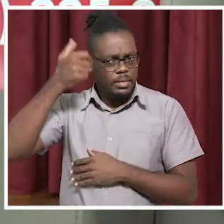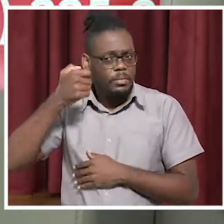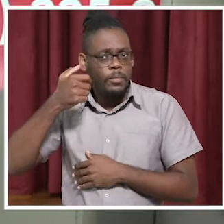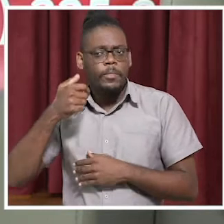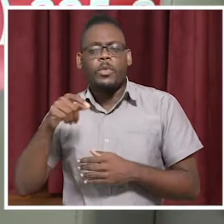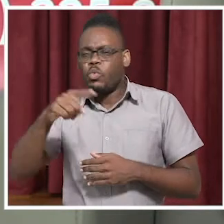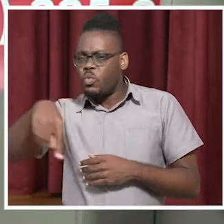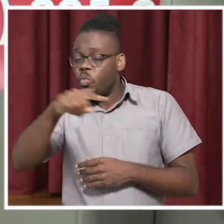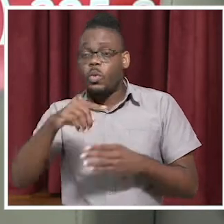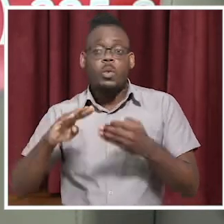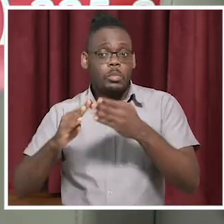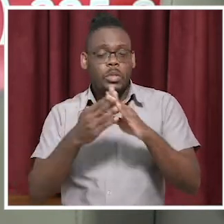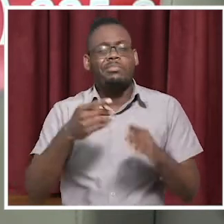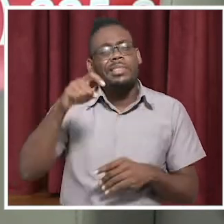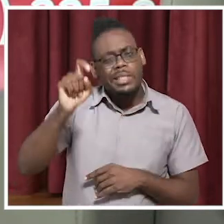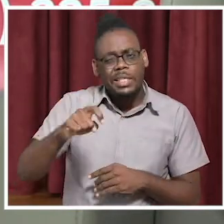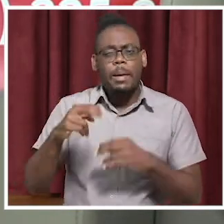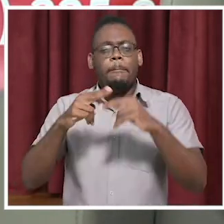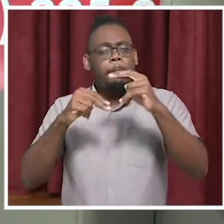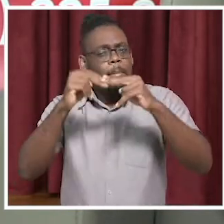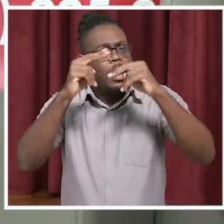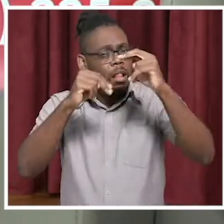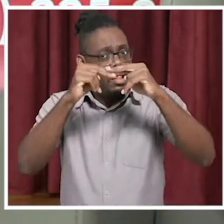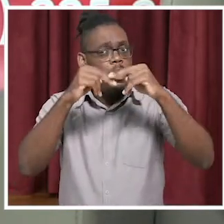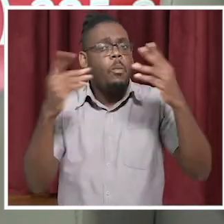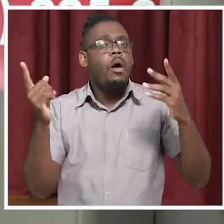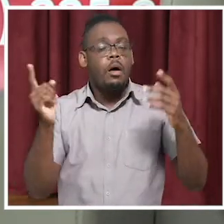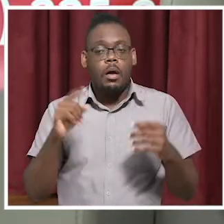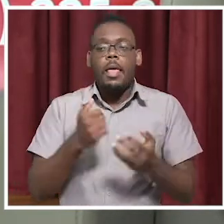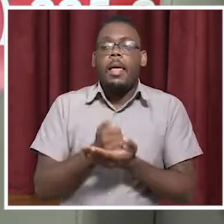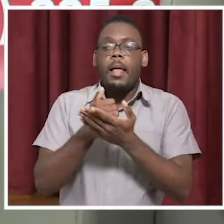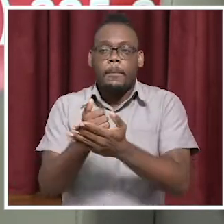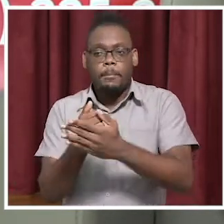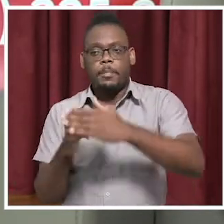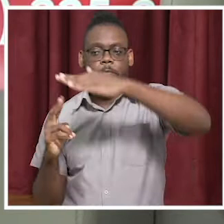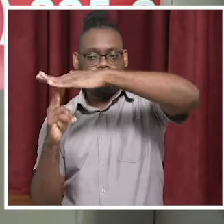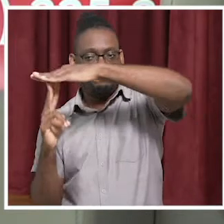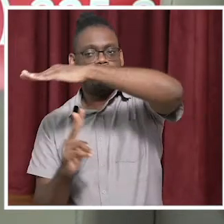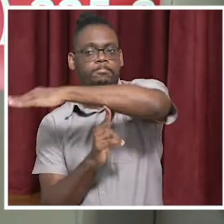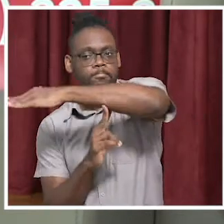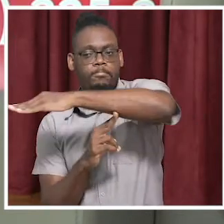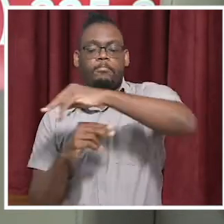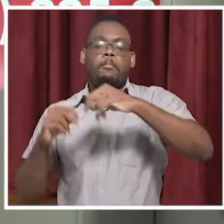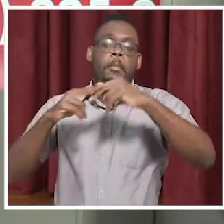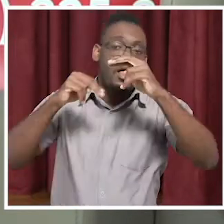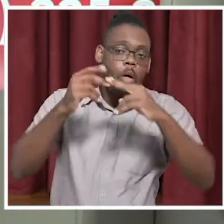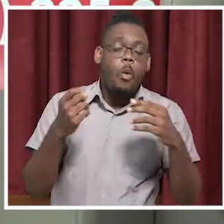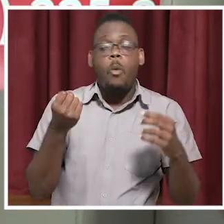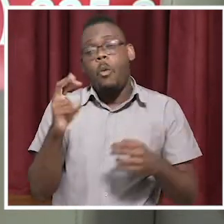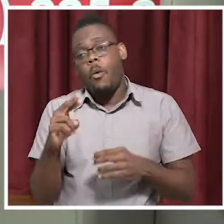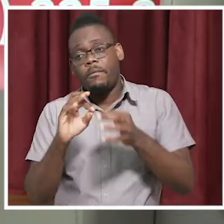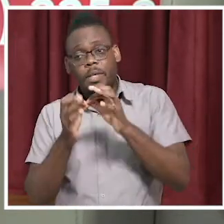repair. We assist with bridge building as well and repair. Okay. But that one, we don't have a, let's say,